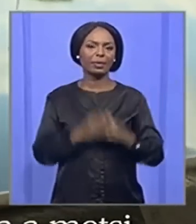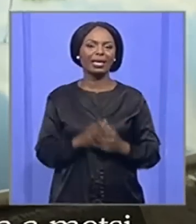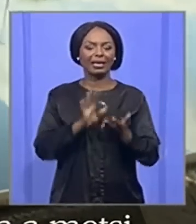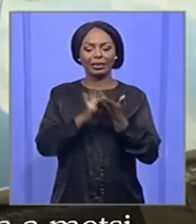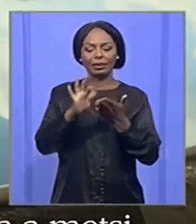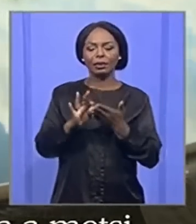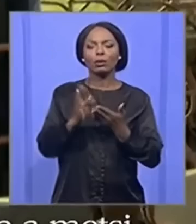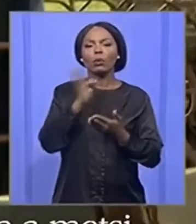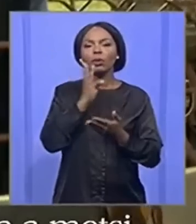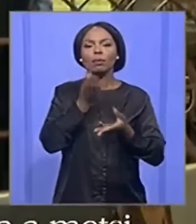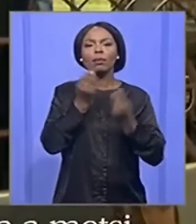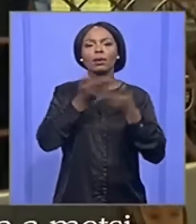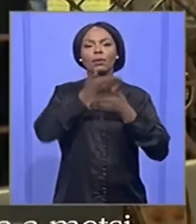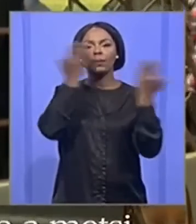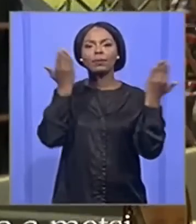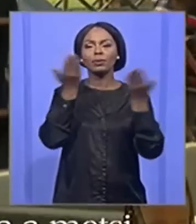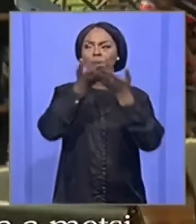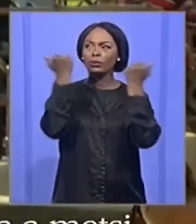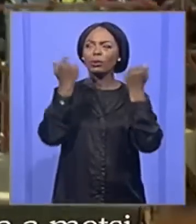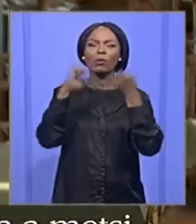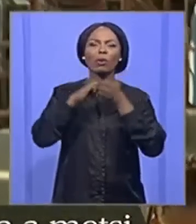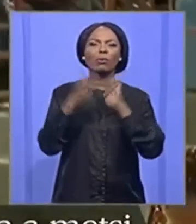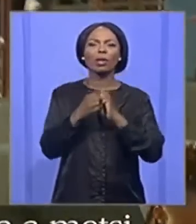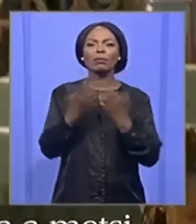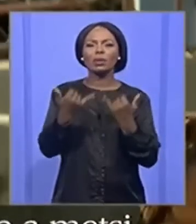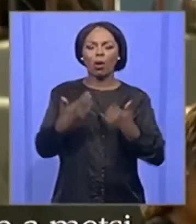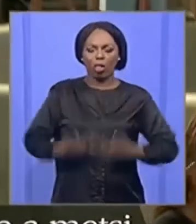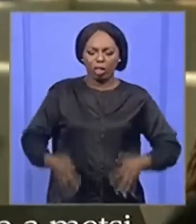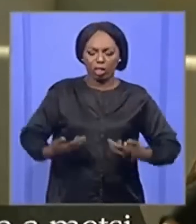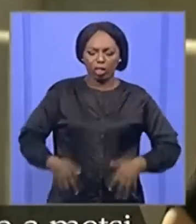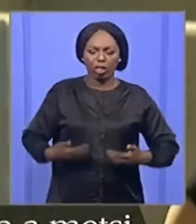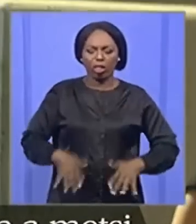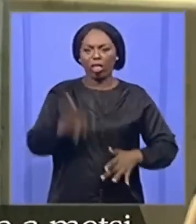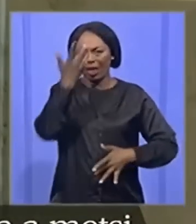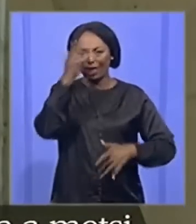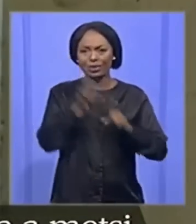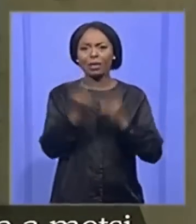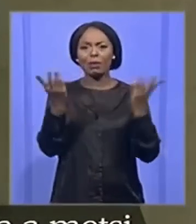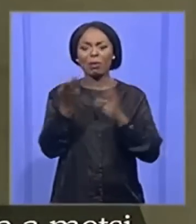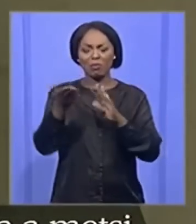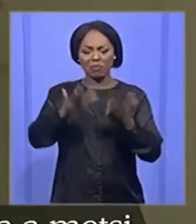fihla ha jwale ha o so tsejwe sesosa sa lefu la cholera mo huleng wa hlokala batho ba